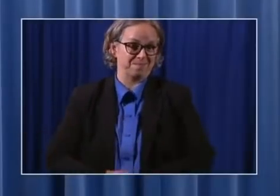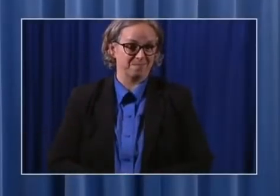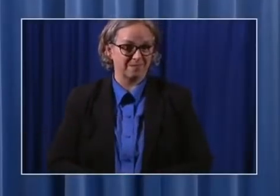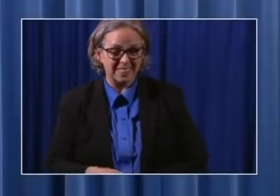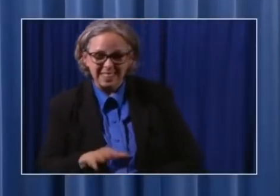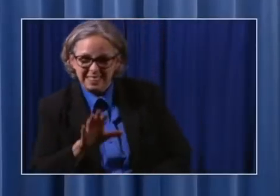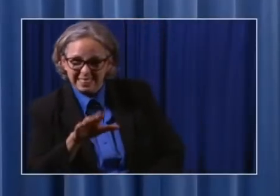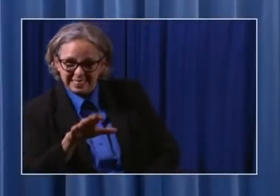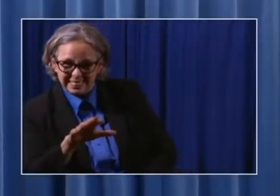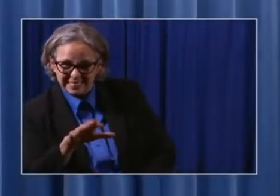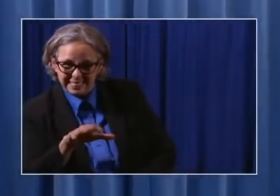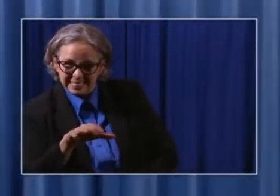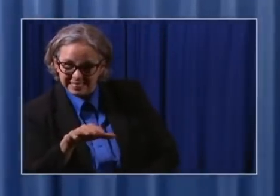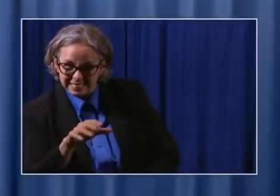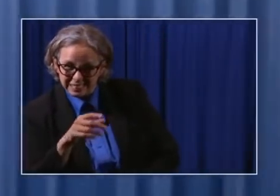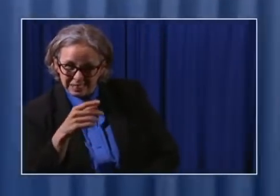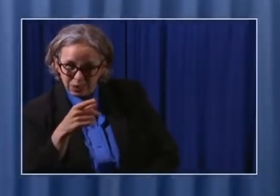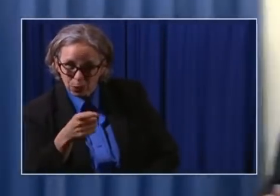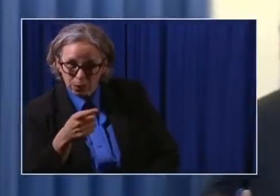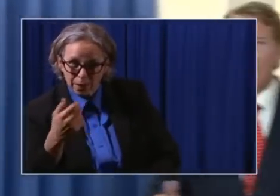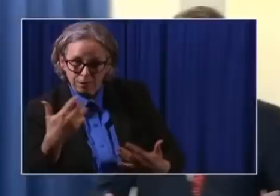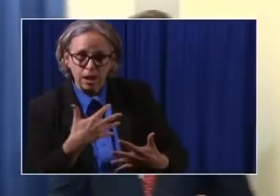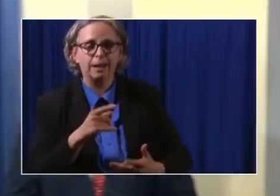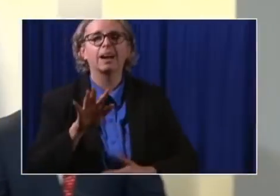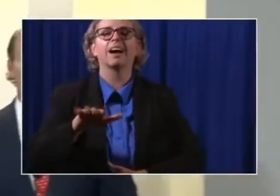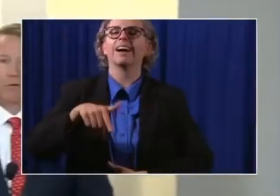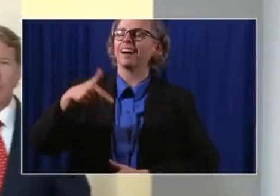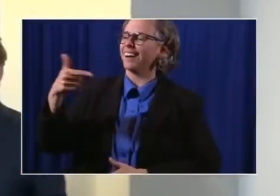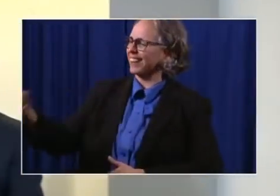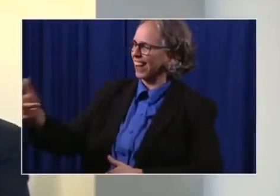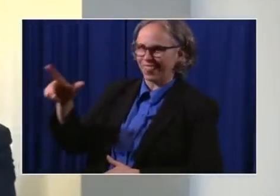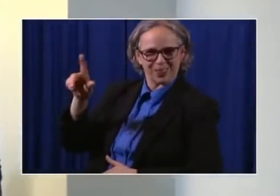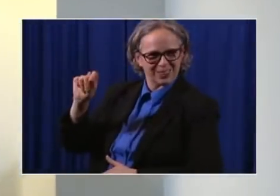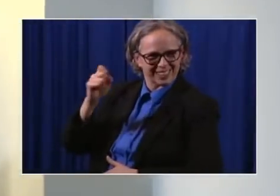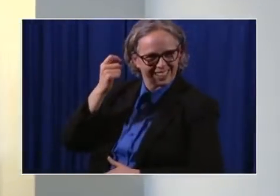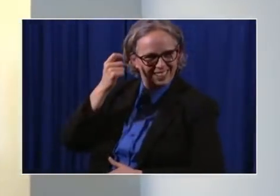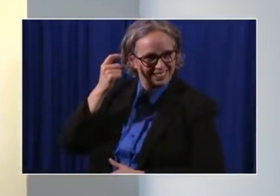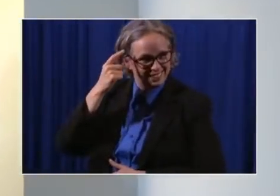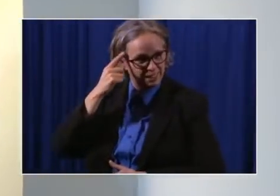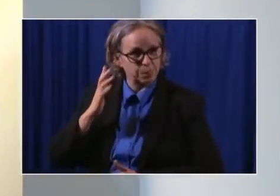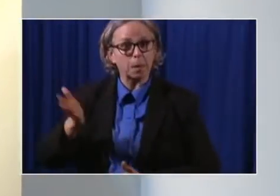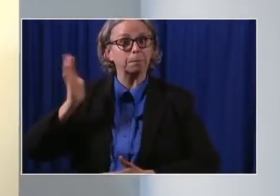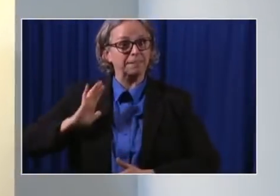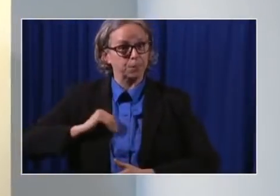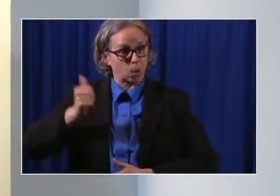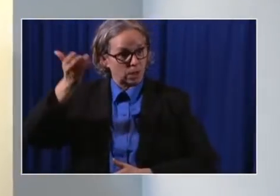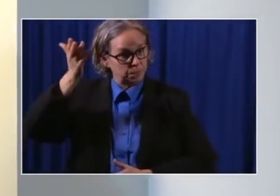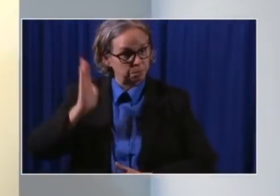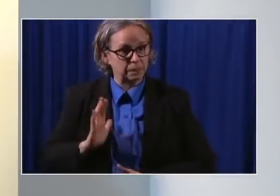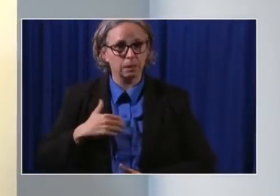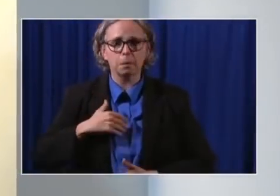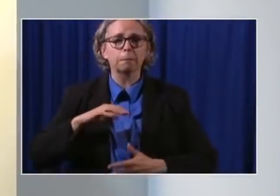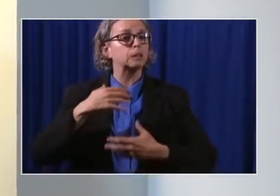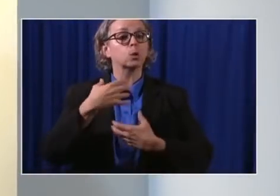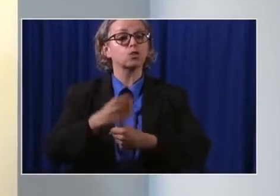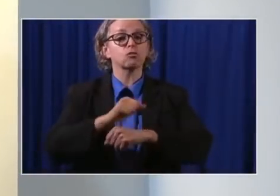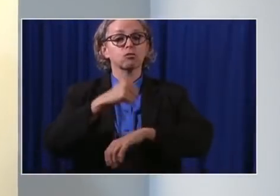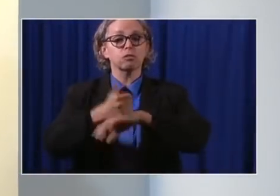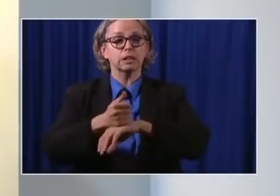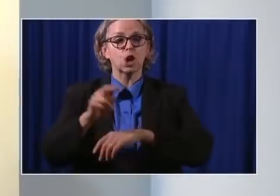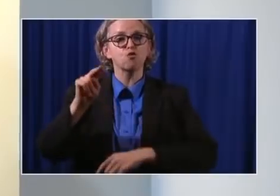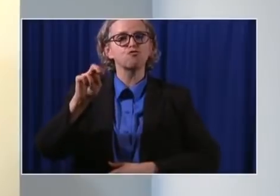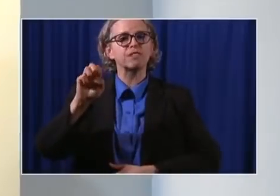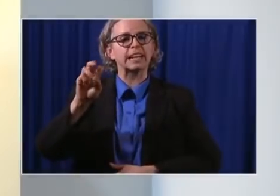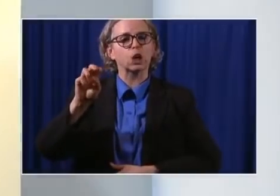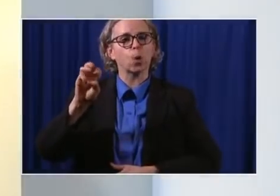that the damage has been done? To add to that, when I was Speaker of the House, I created the renewable energy standards. So I was a fan of them then, but they